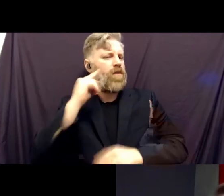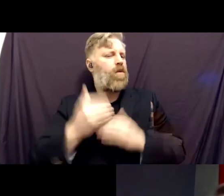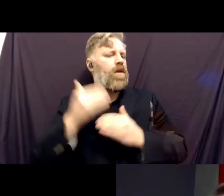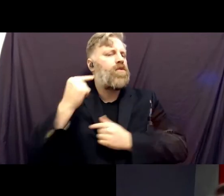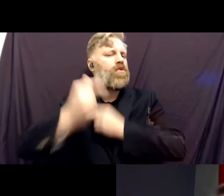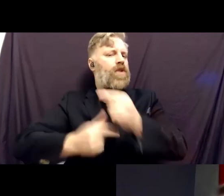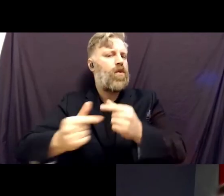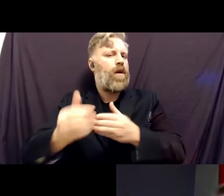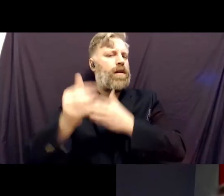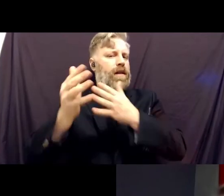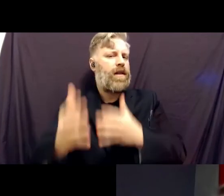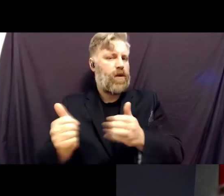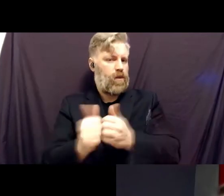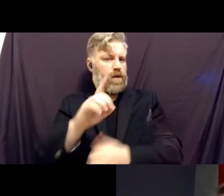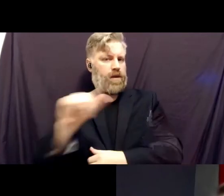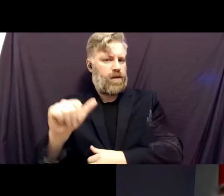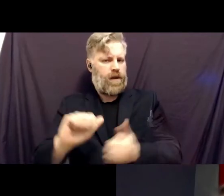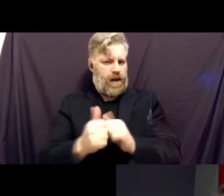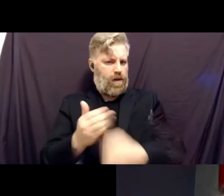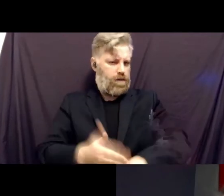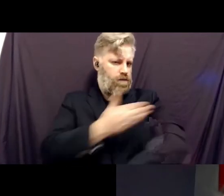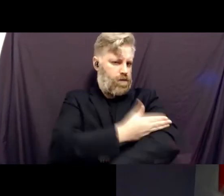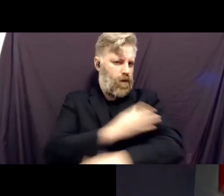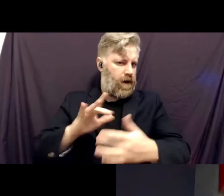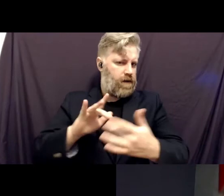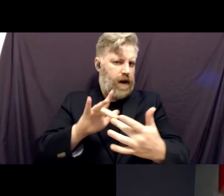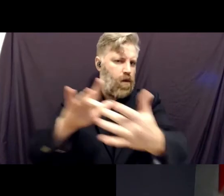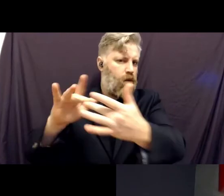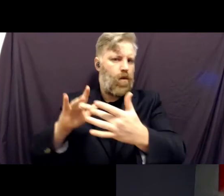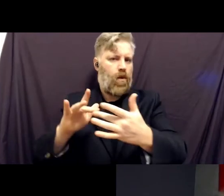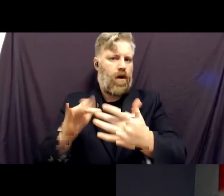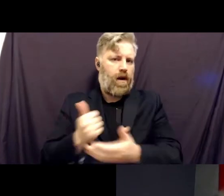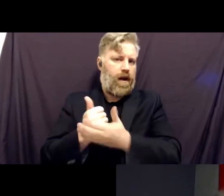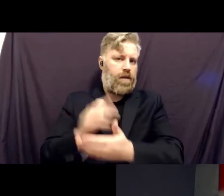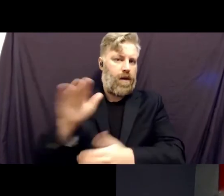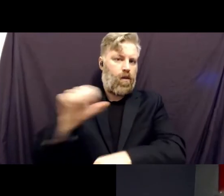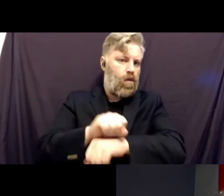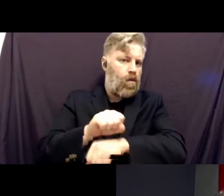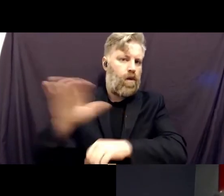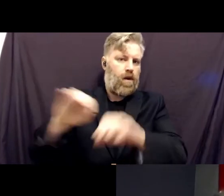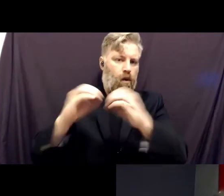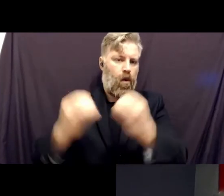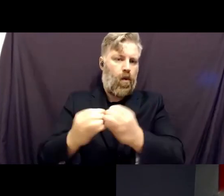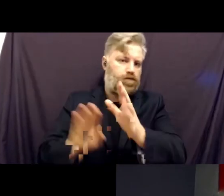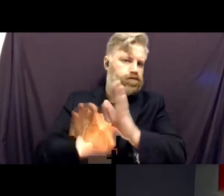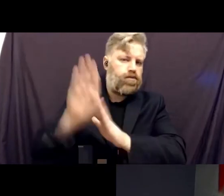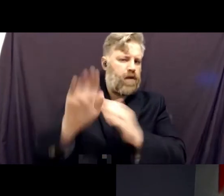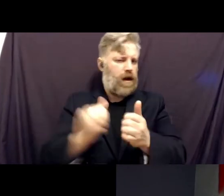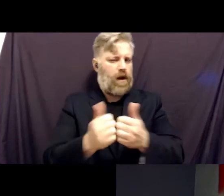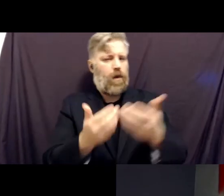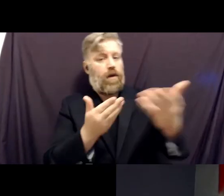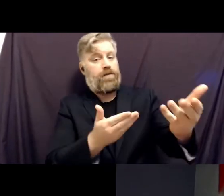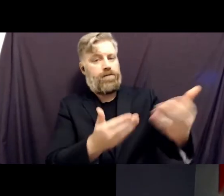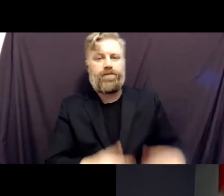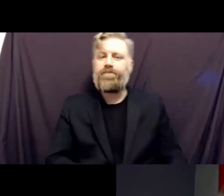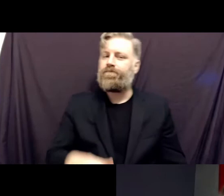for strengthening their own networking to advance their organization of their work? Mm-hmm. Yes, networking